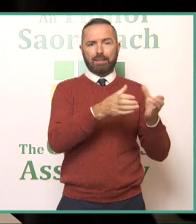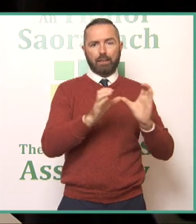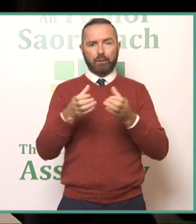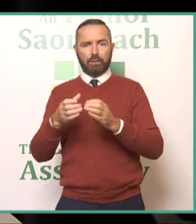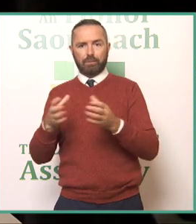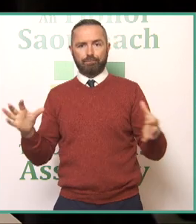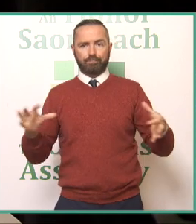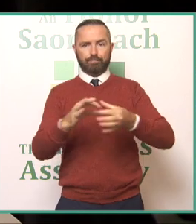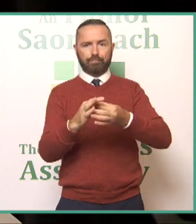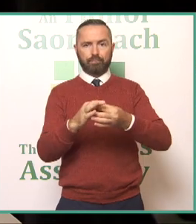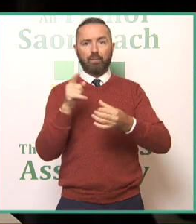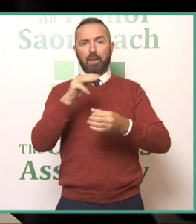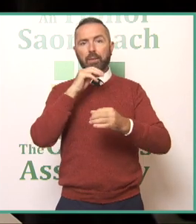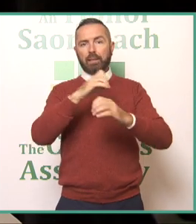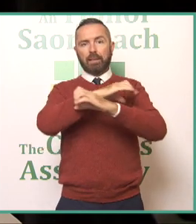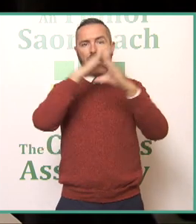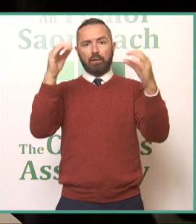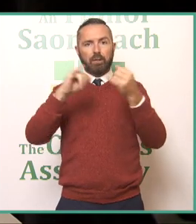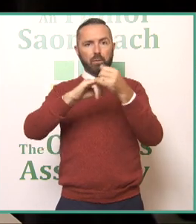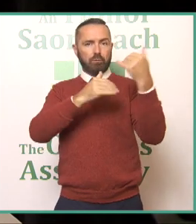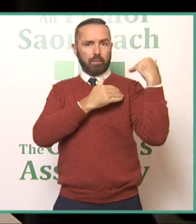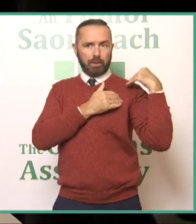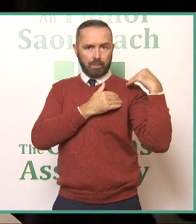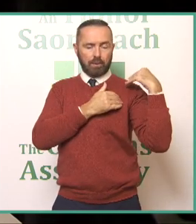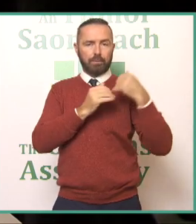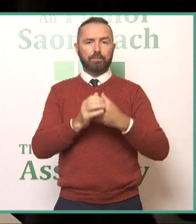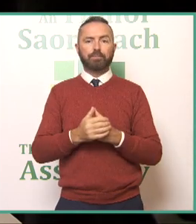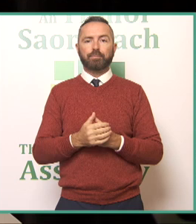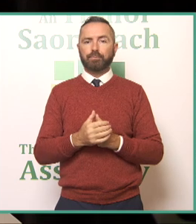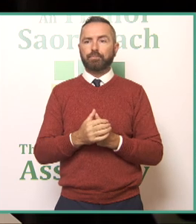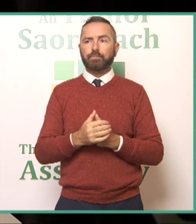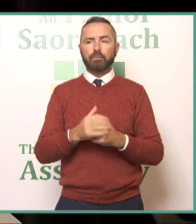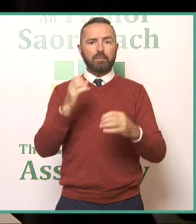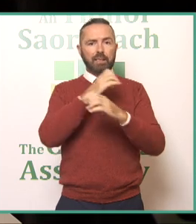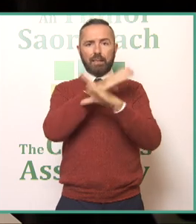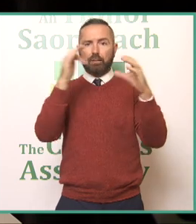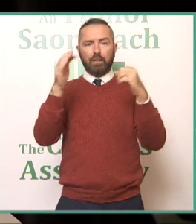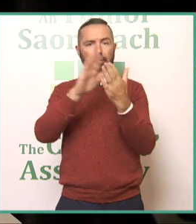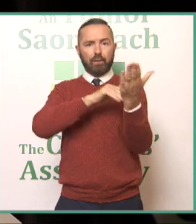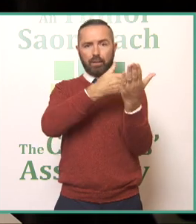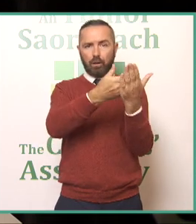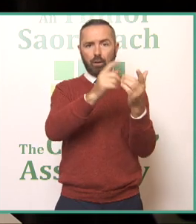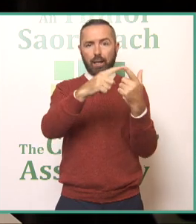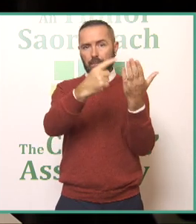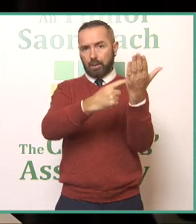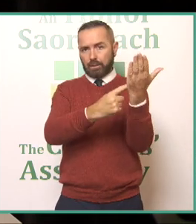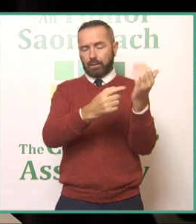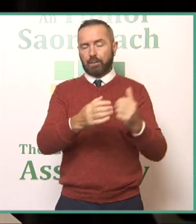That means clarity of roles and responsibilities. Clarity of legislation and